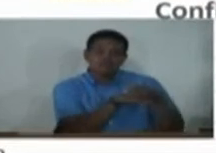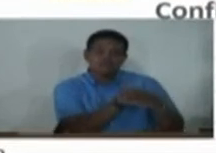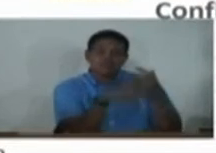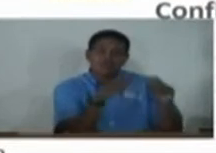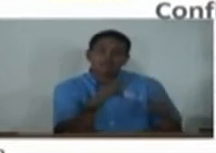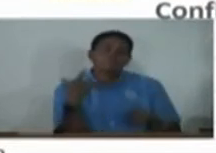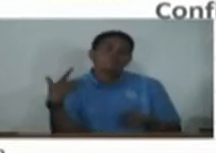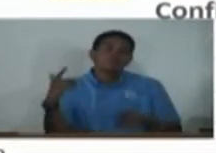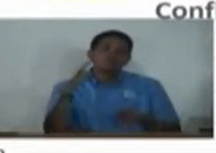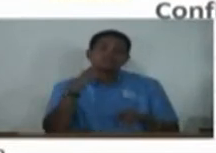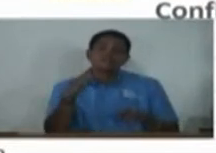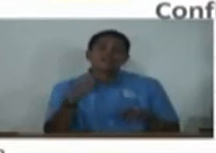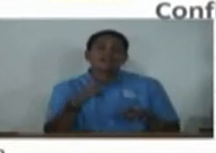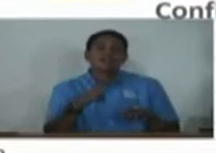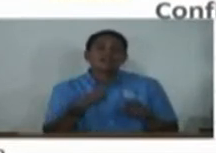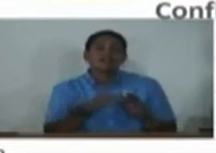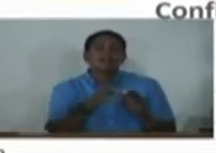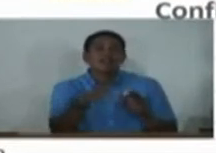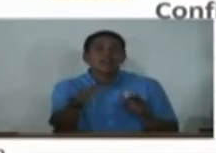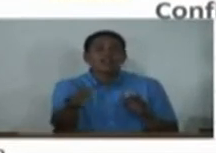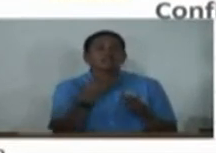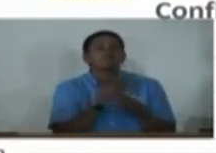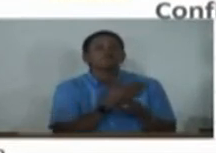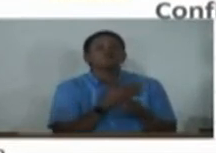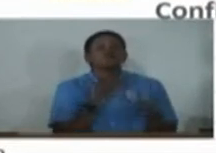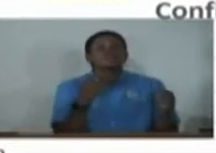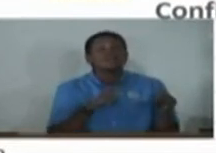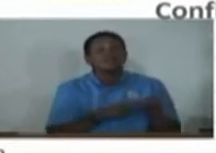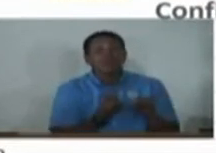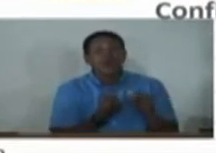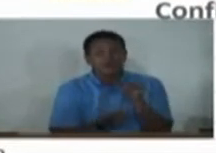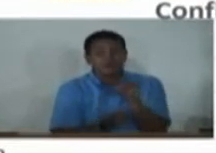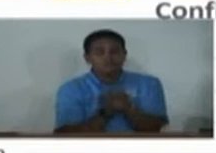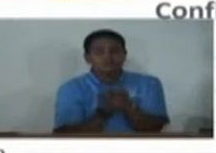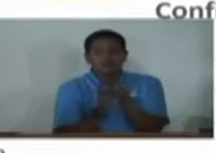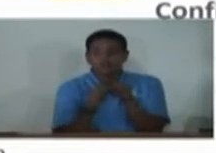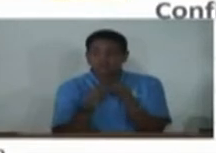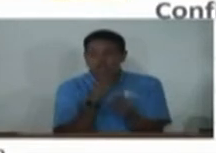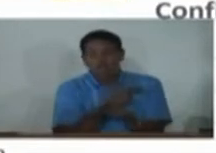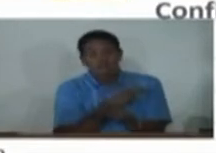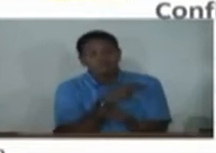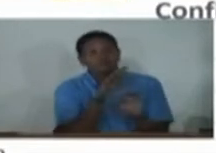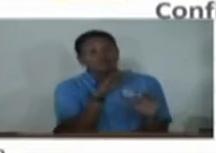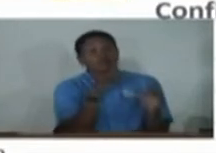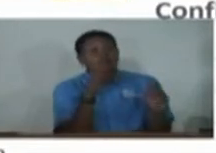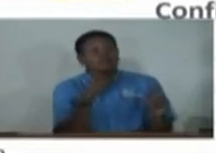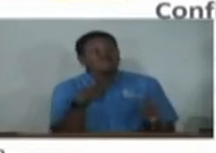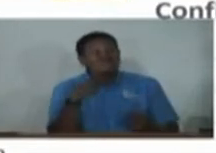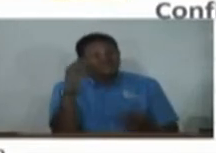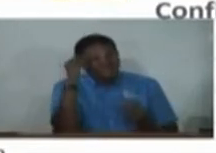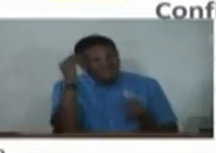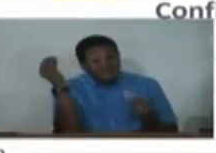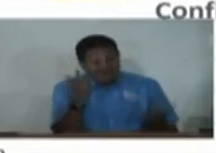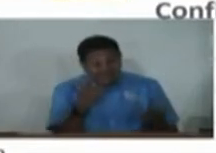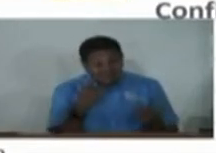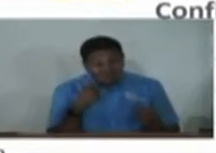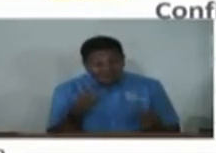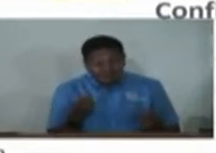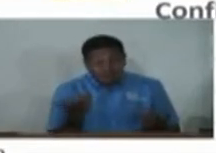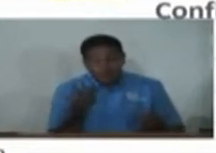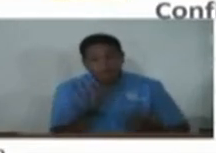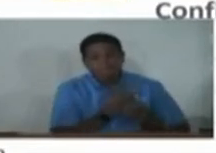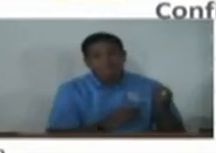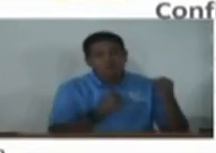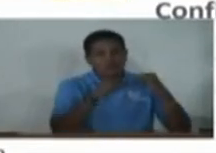usually a lag between onset of symptoms and hospitalization. So, Madam Speaker, as you can see, both lines